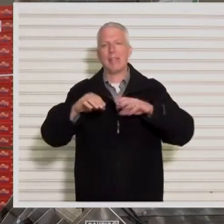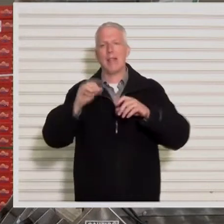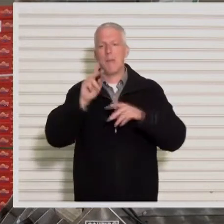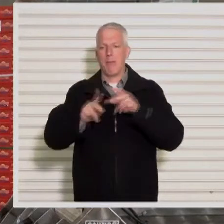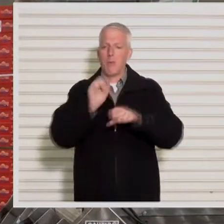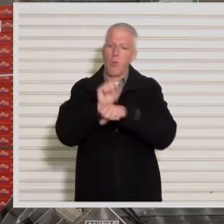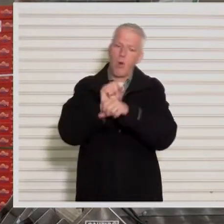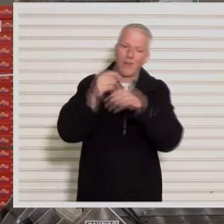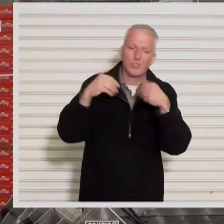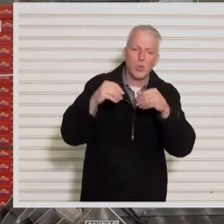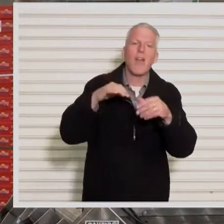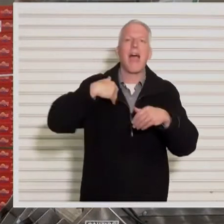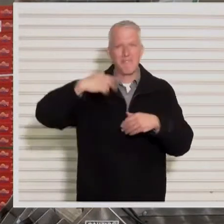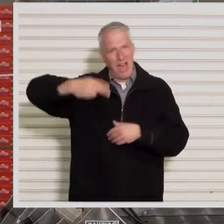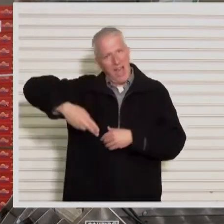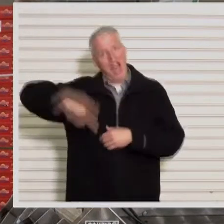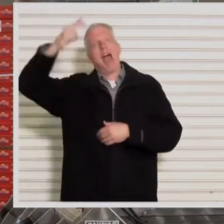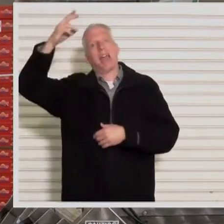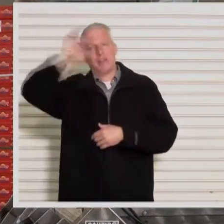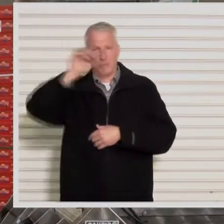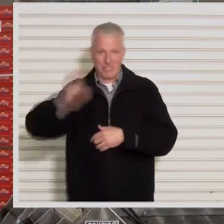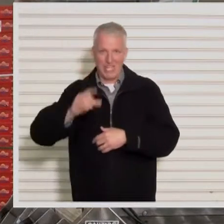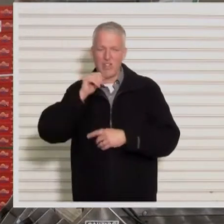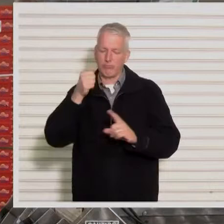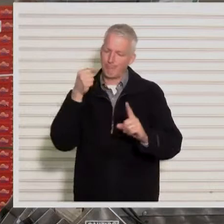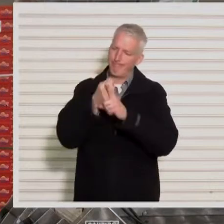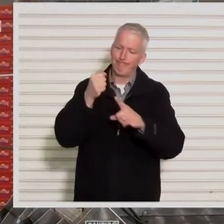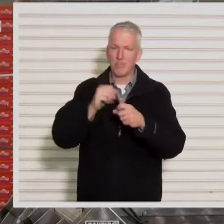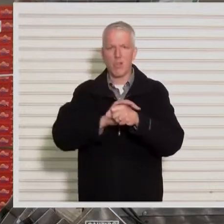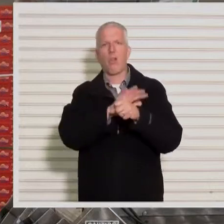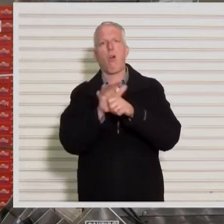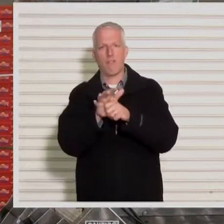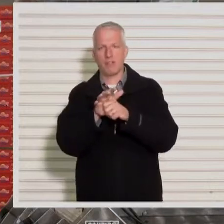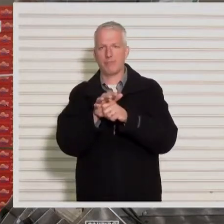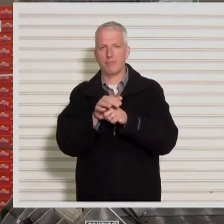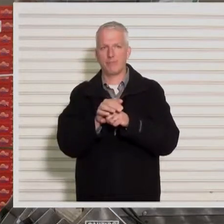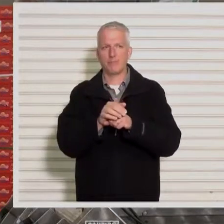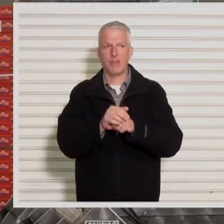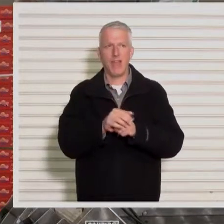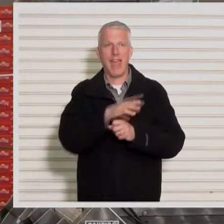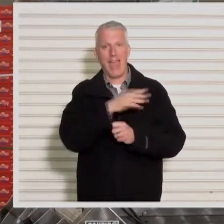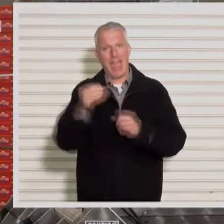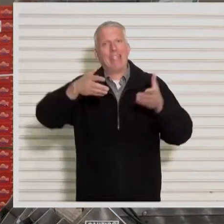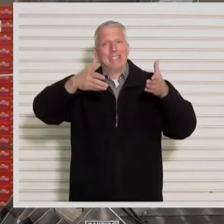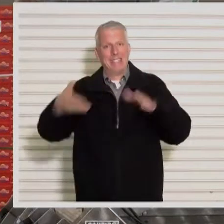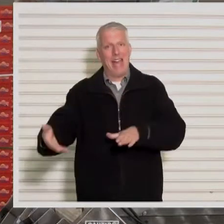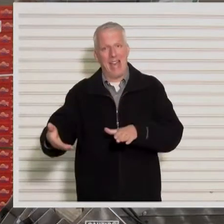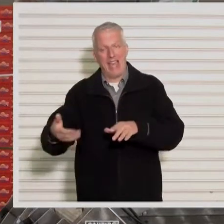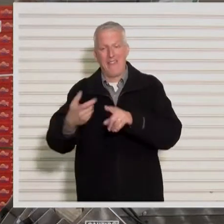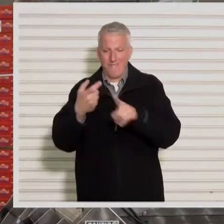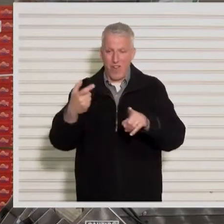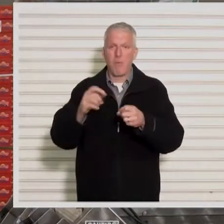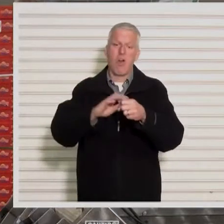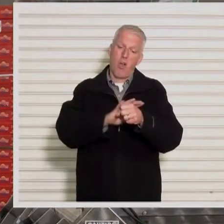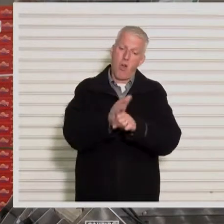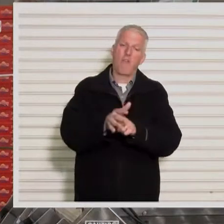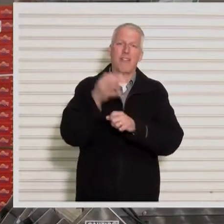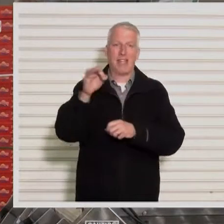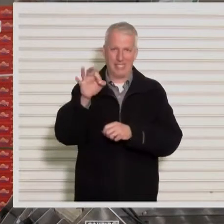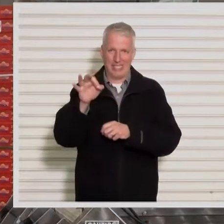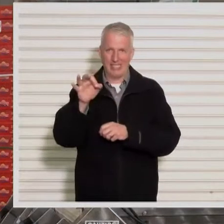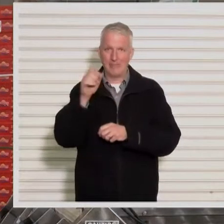workers, have a higher incidence of getting infected and dying from COVID-19.